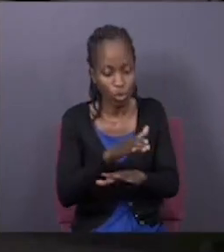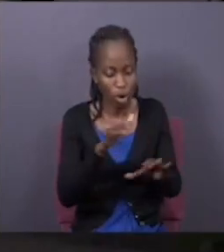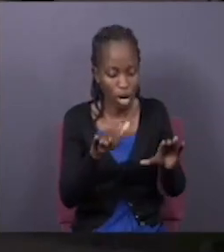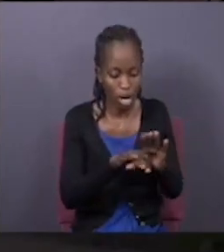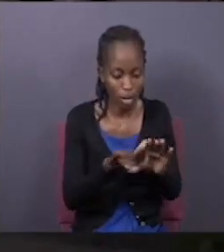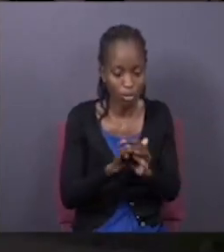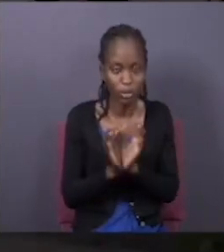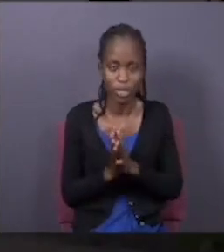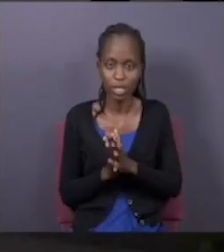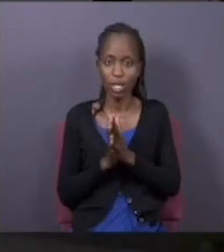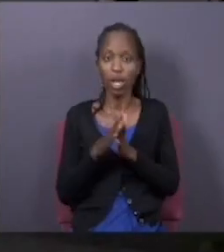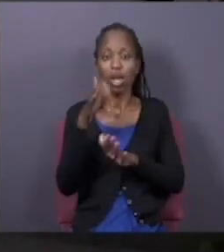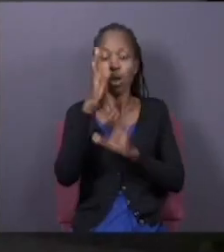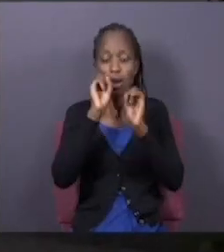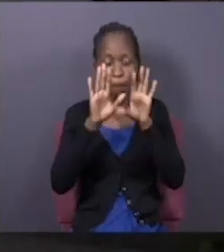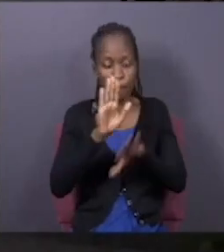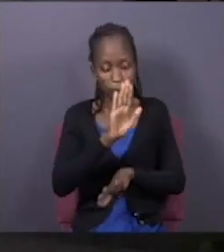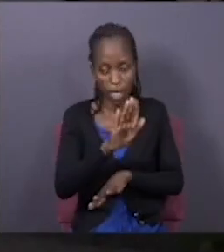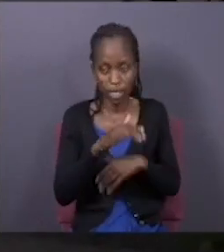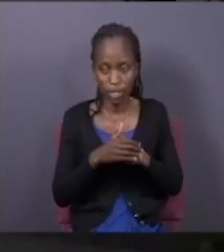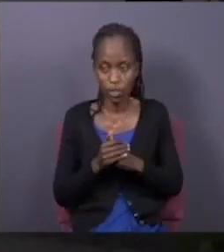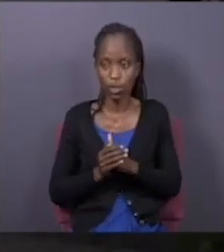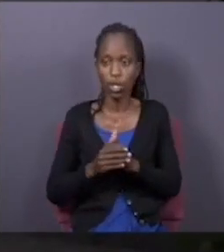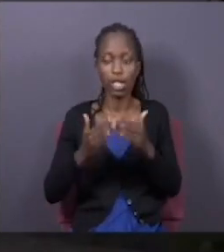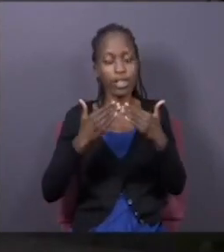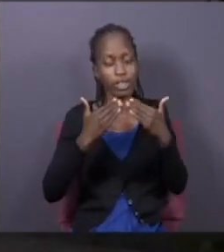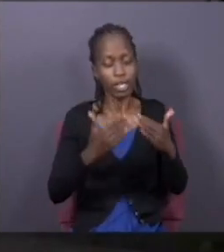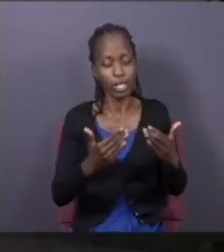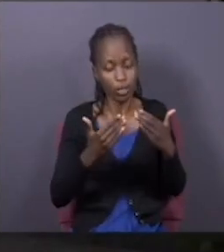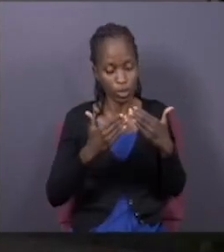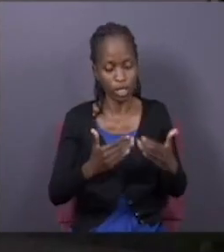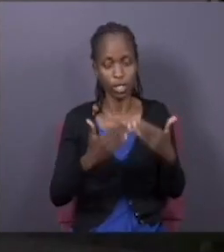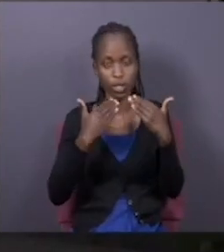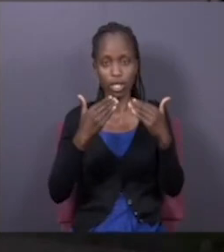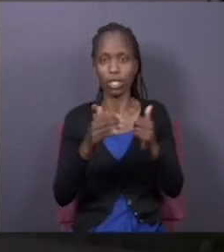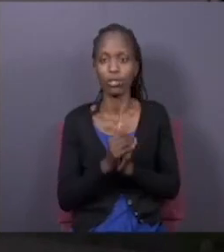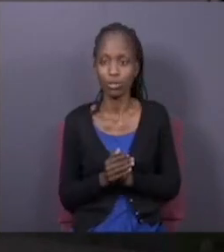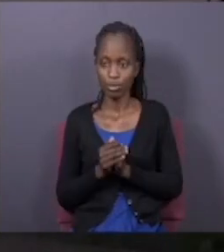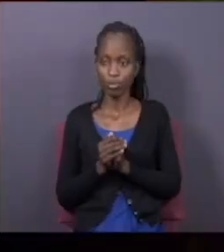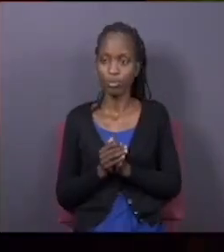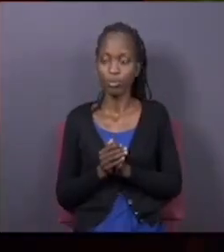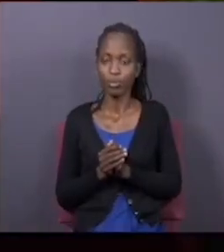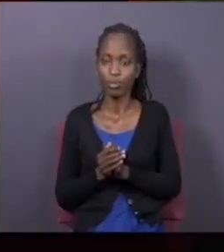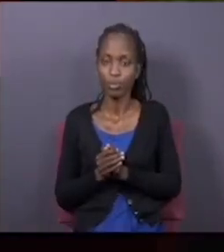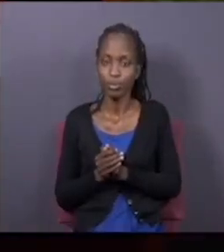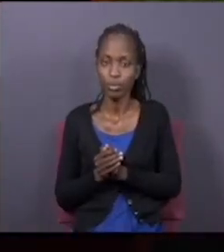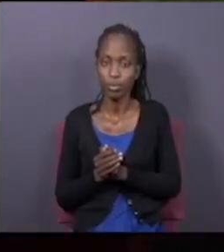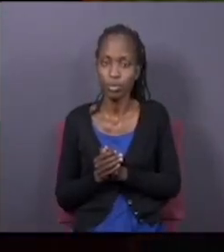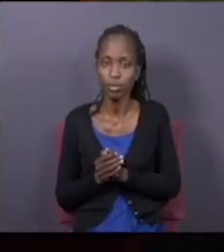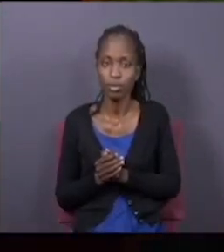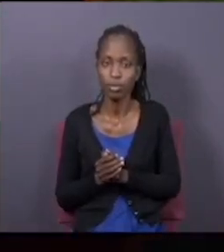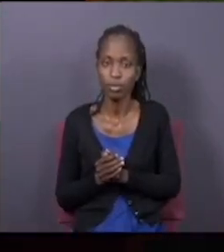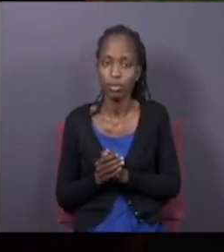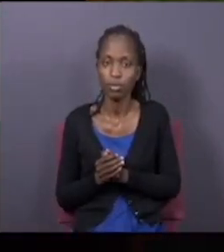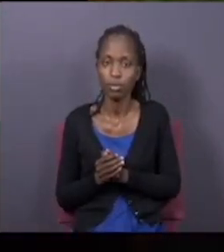our CBS worship team. God bless you richly. Thank you, thank you, thank you, thank you very much.